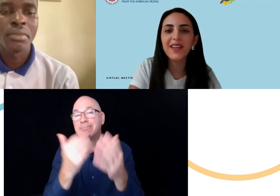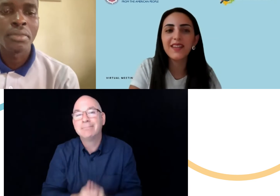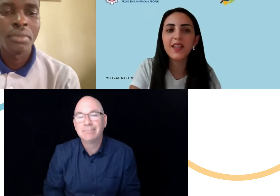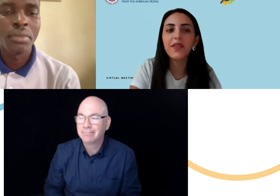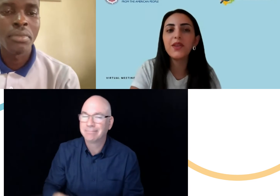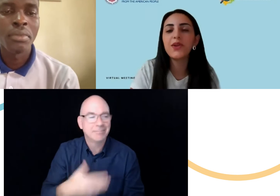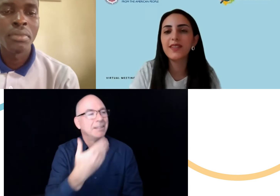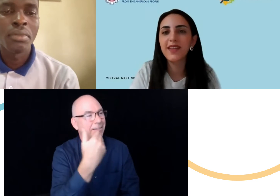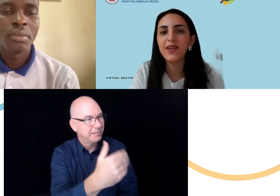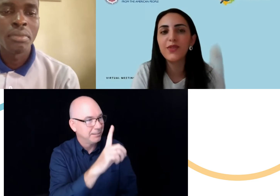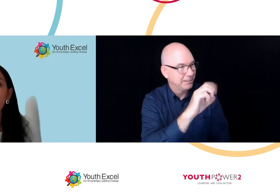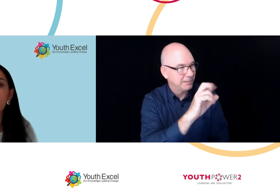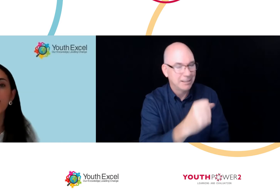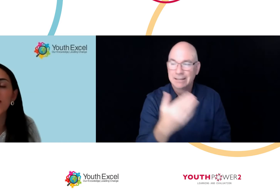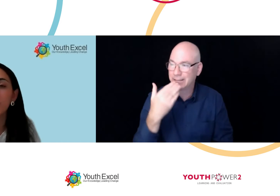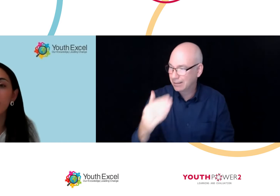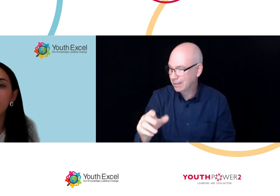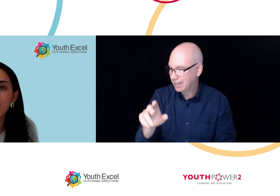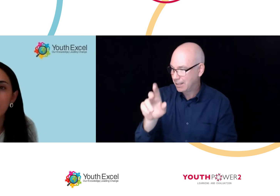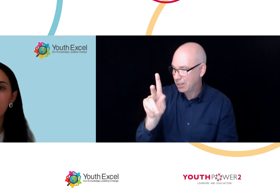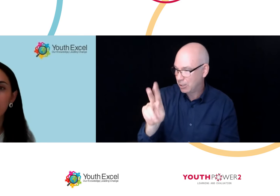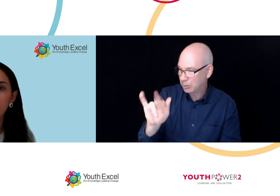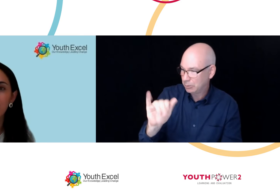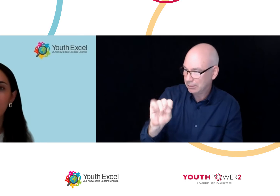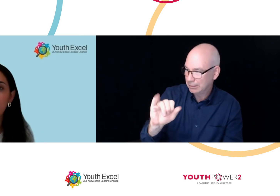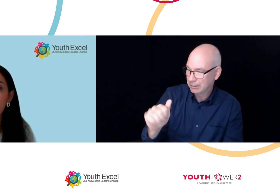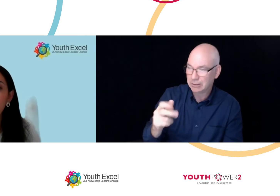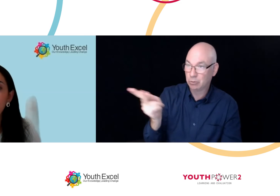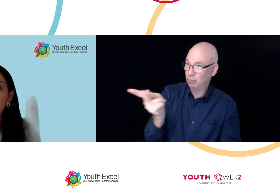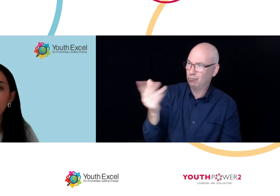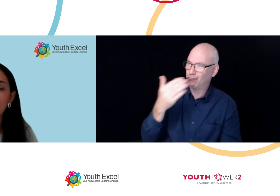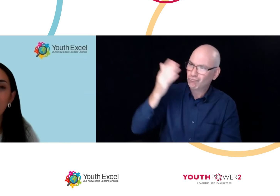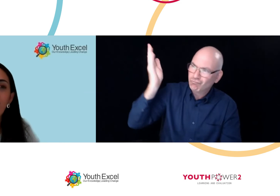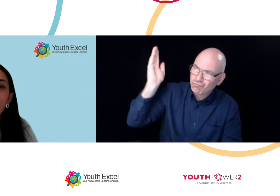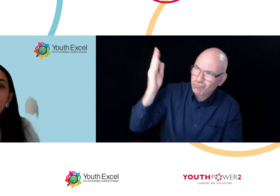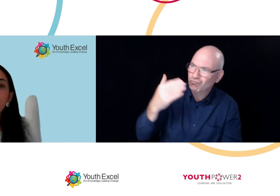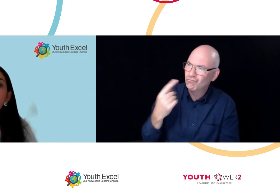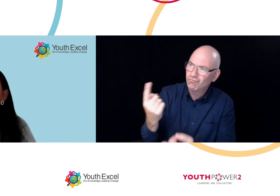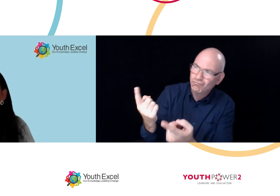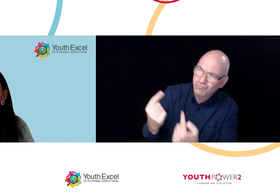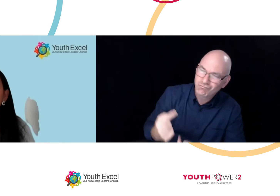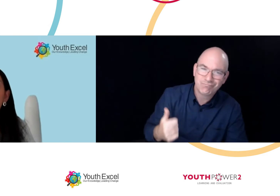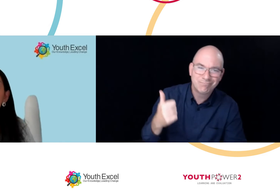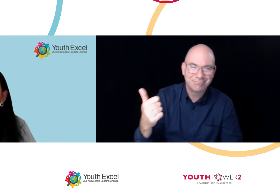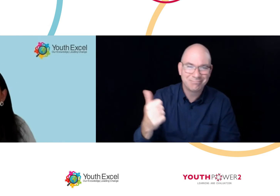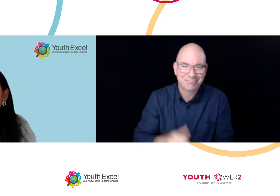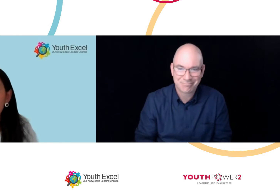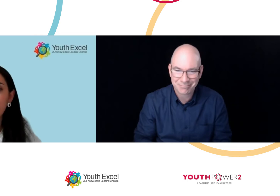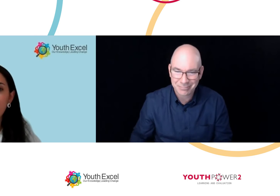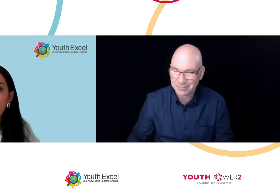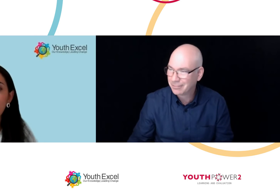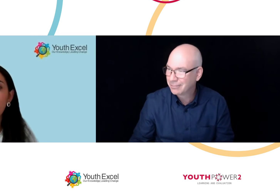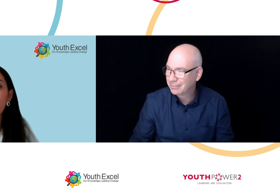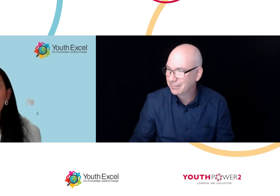Thank you, Dennis, and thank you, Chrysia, for these insightful presentations and these great answers. Speaking of well-being